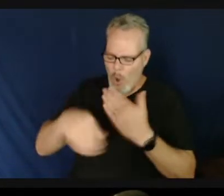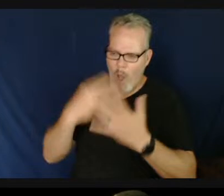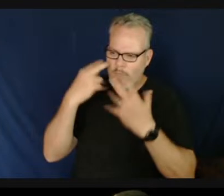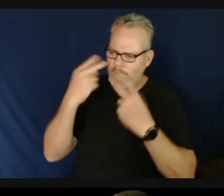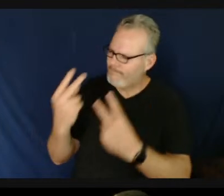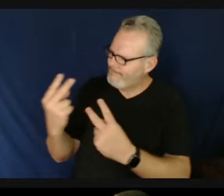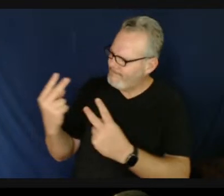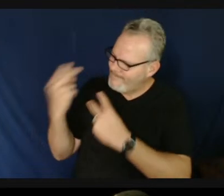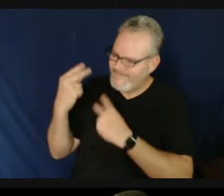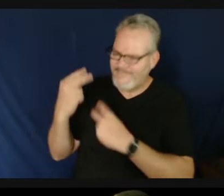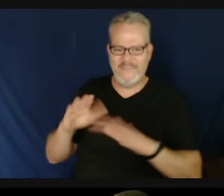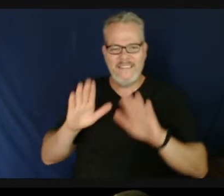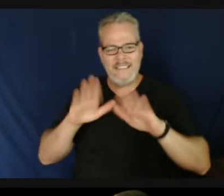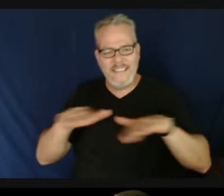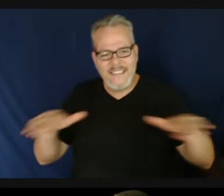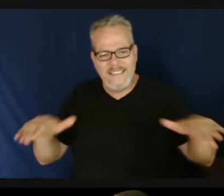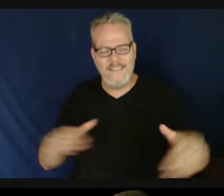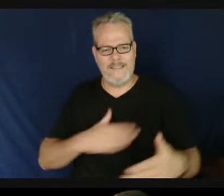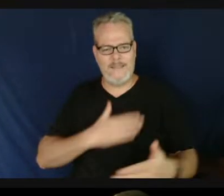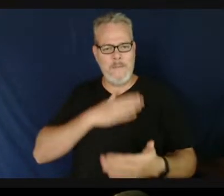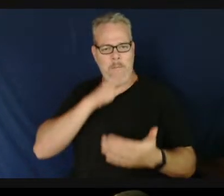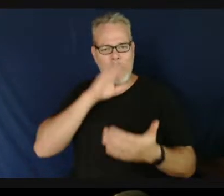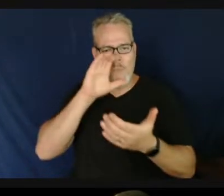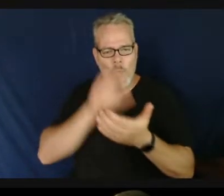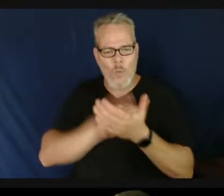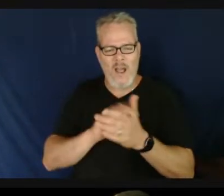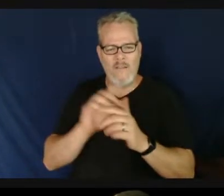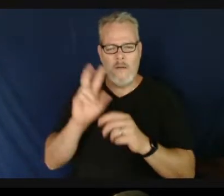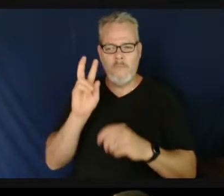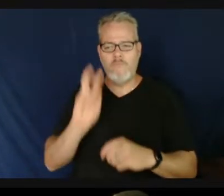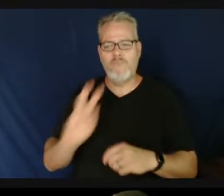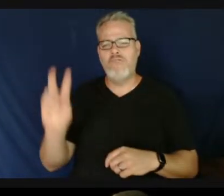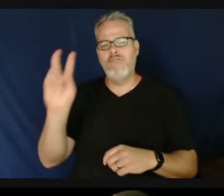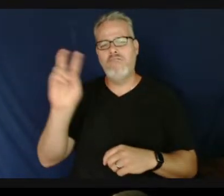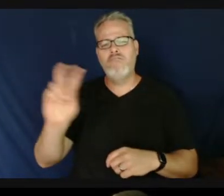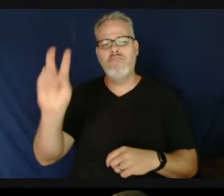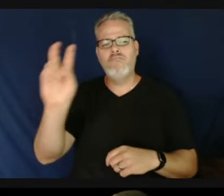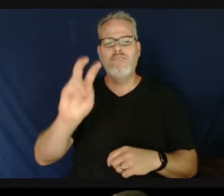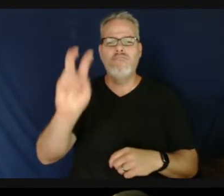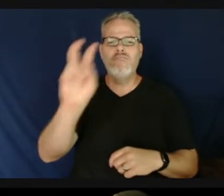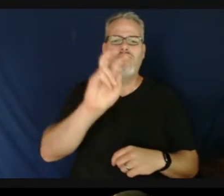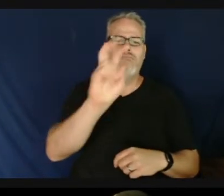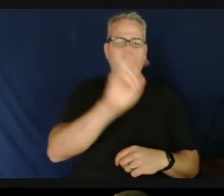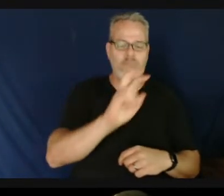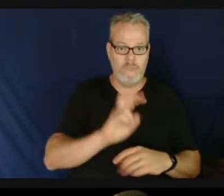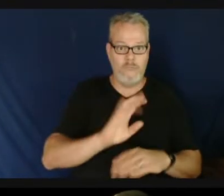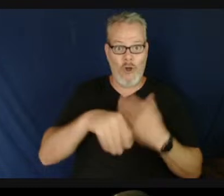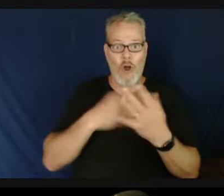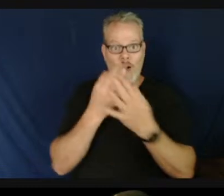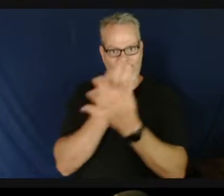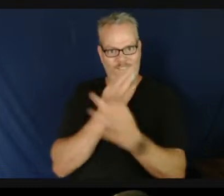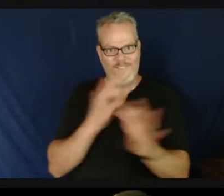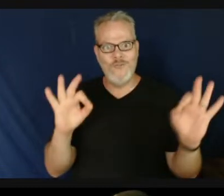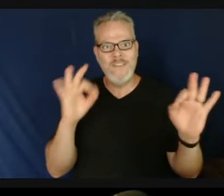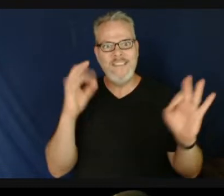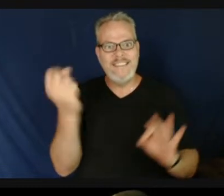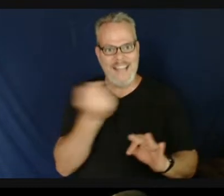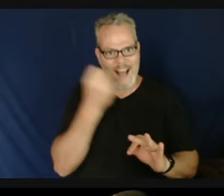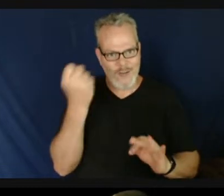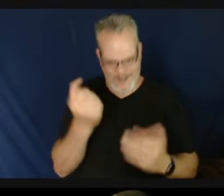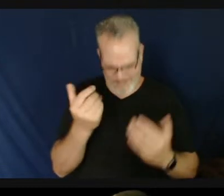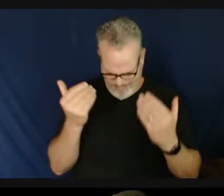kids, my wife, all the trips we went around the country to see these parks. So it's a free Saturday. Go enjoy